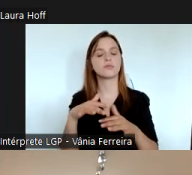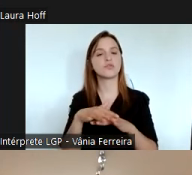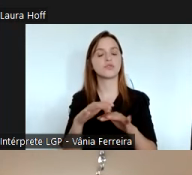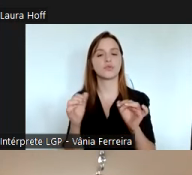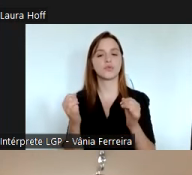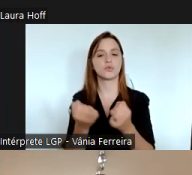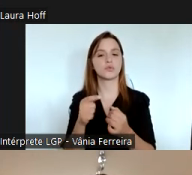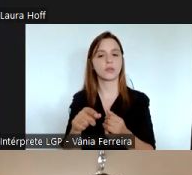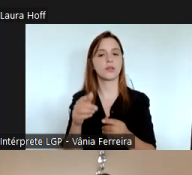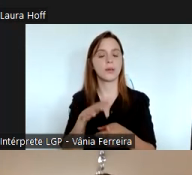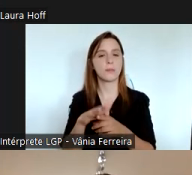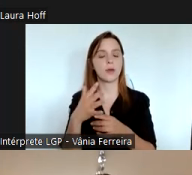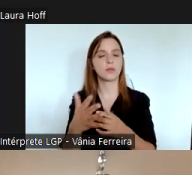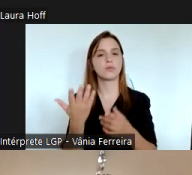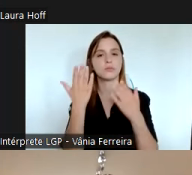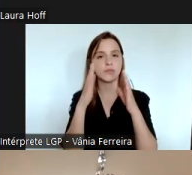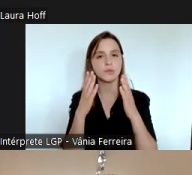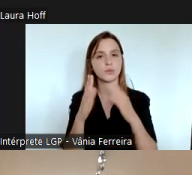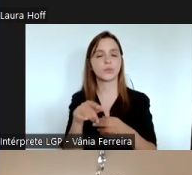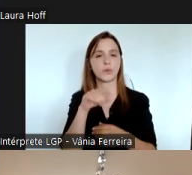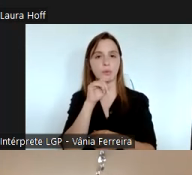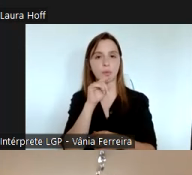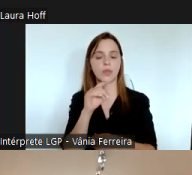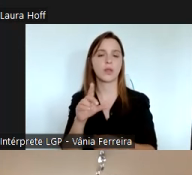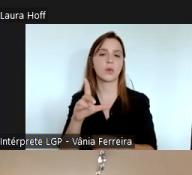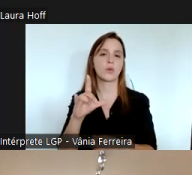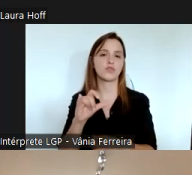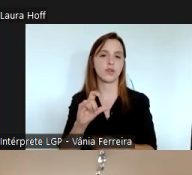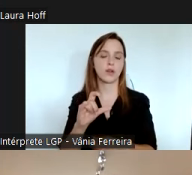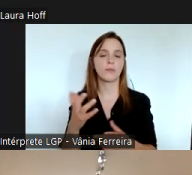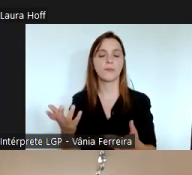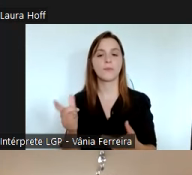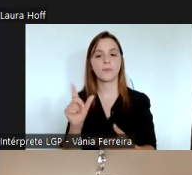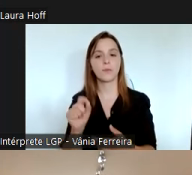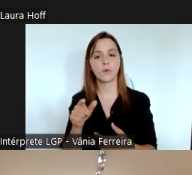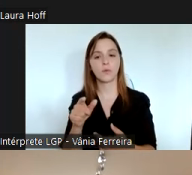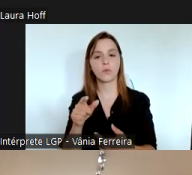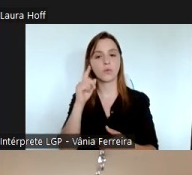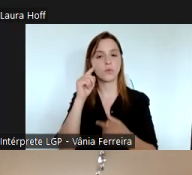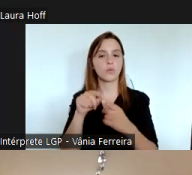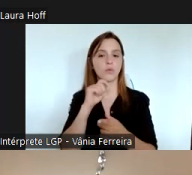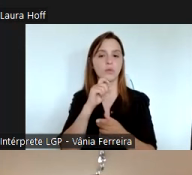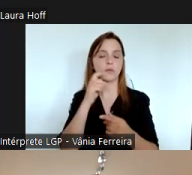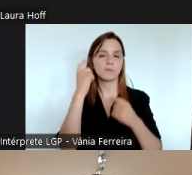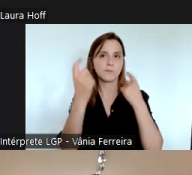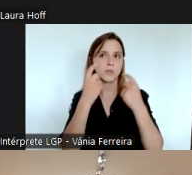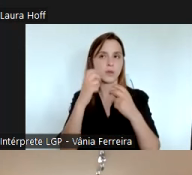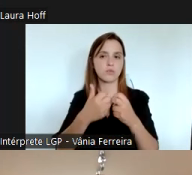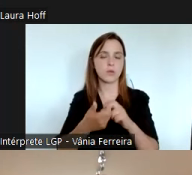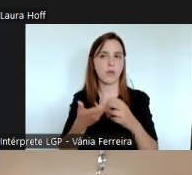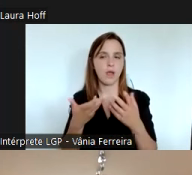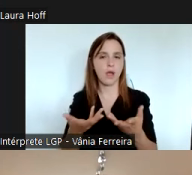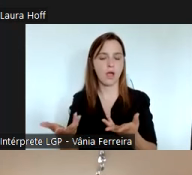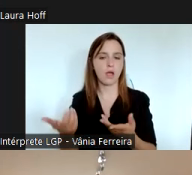platforms such as Facebook, Twitter, or Instagram. In order to reflect on current issues, we organized